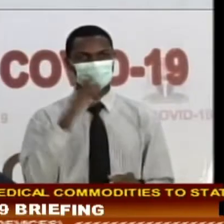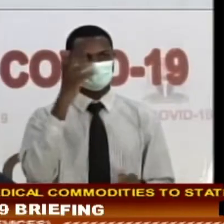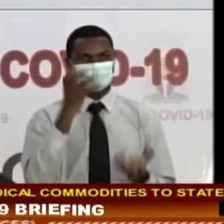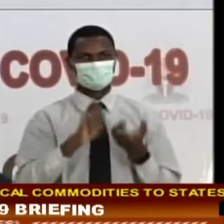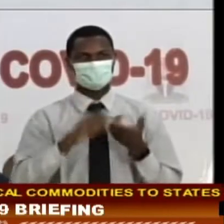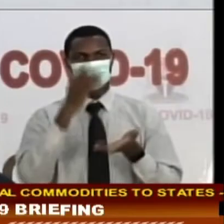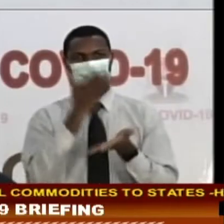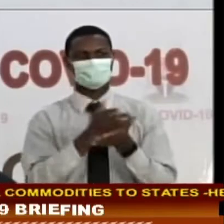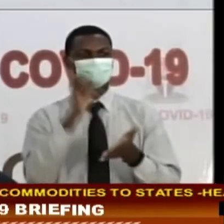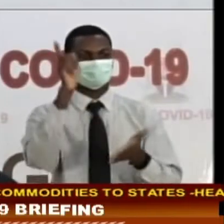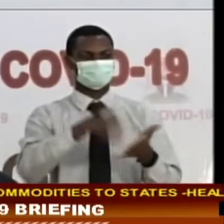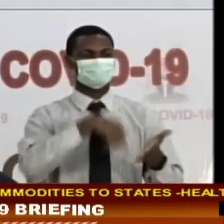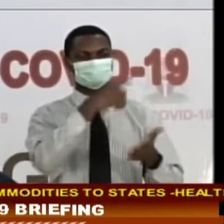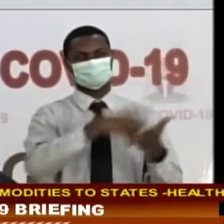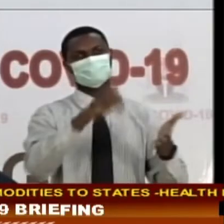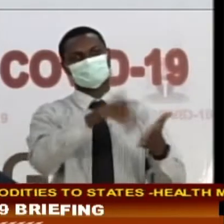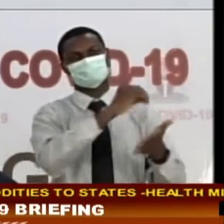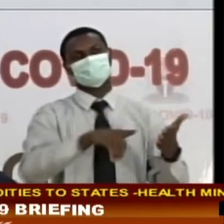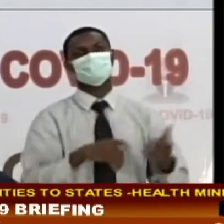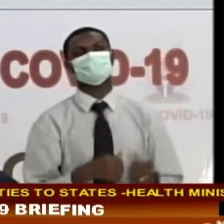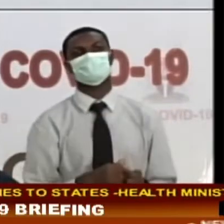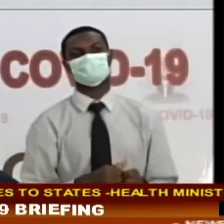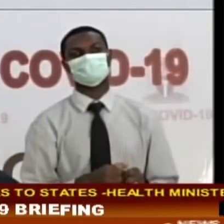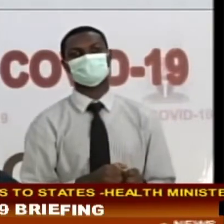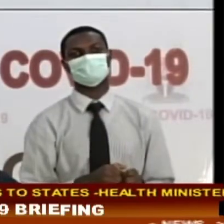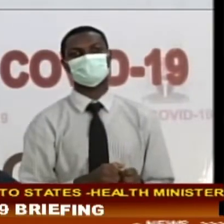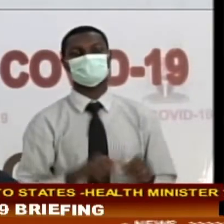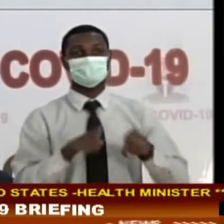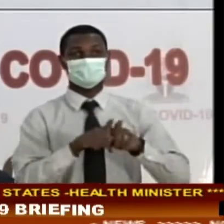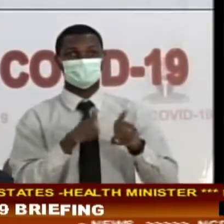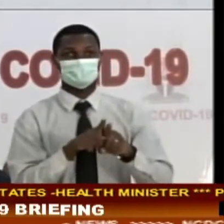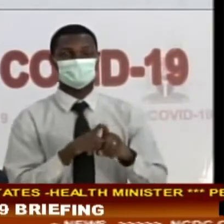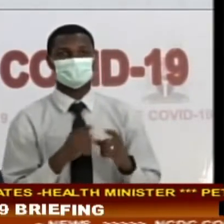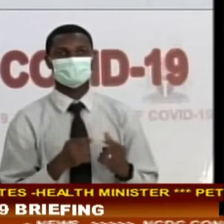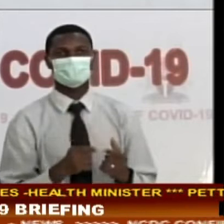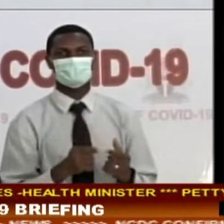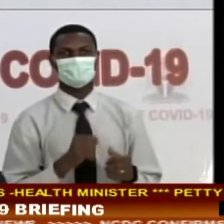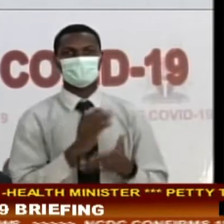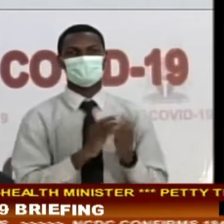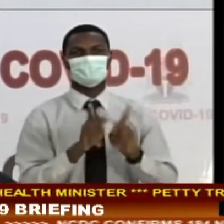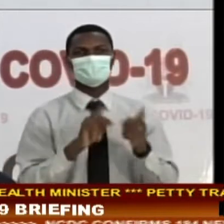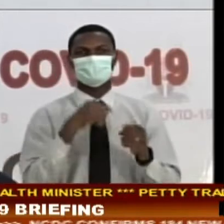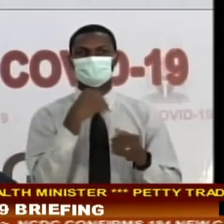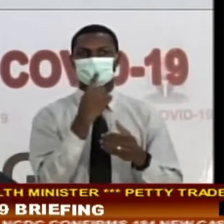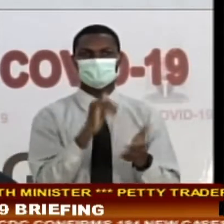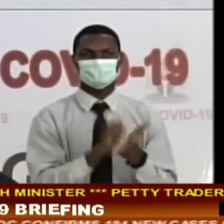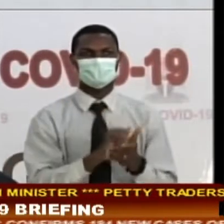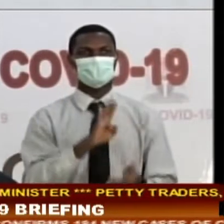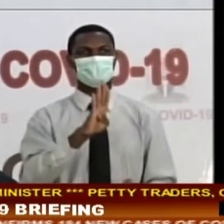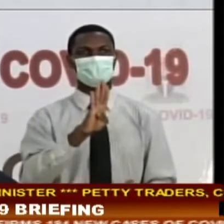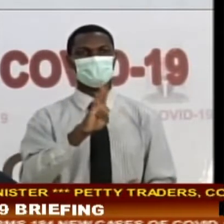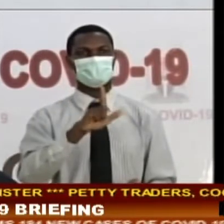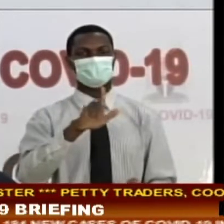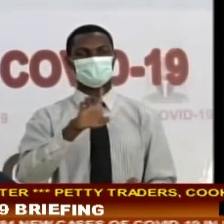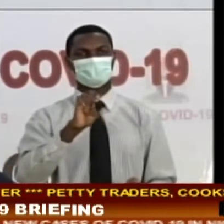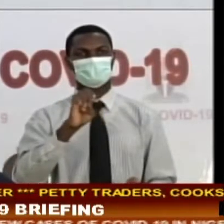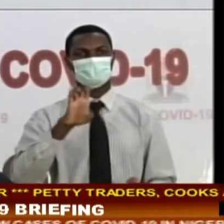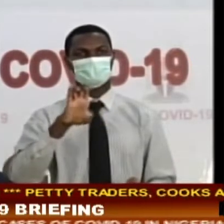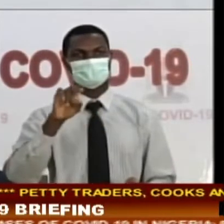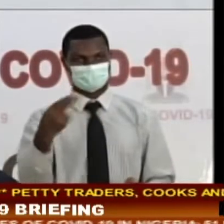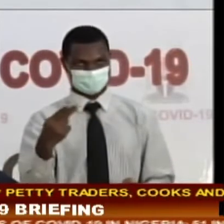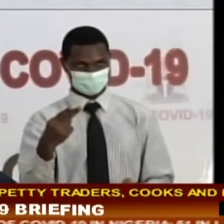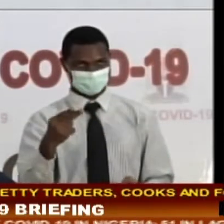thirdly the issue of bleach or ethanol can cure covid-19 well bleach should really be used to disinfect